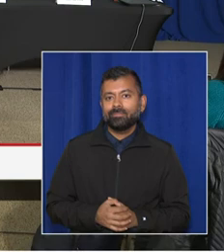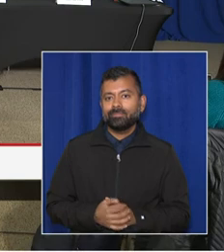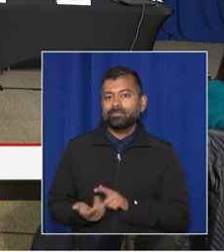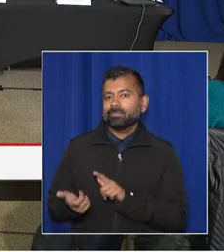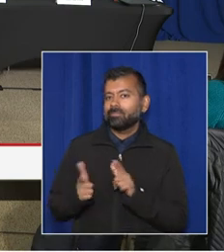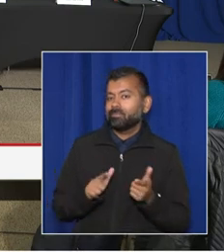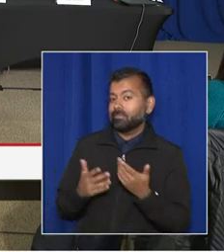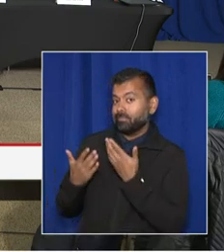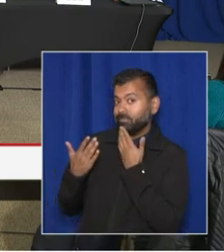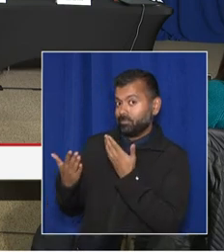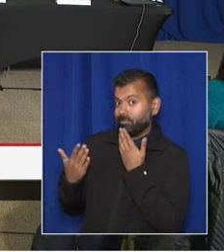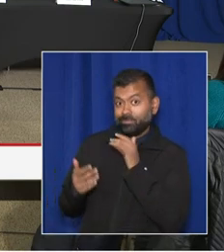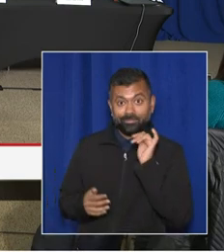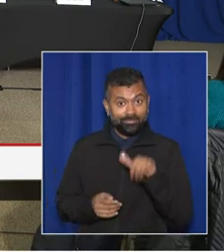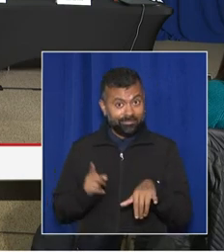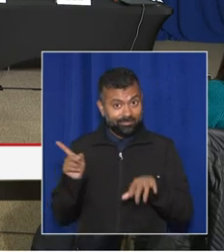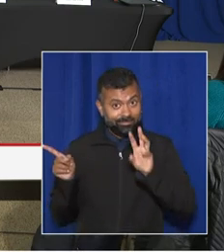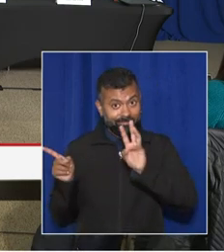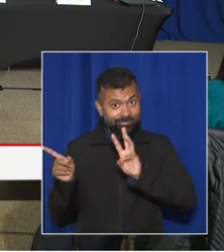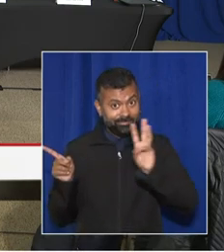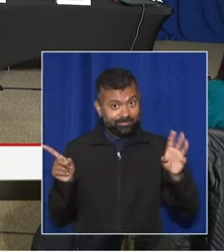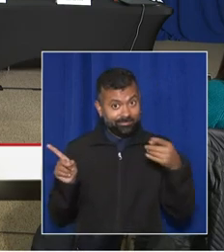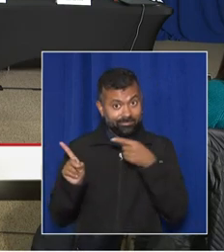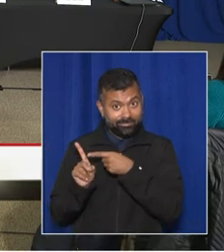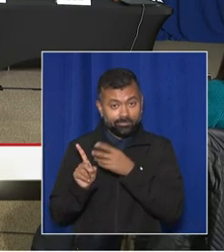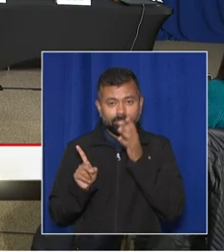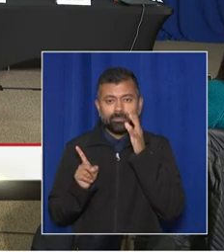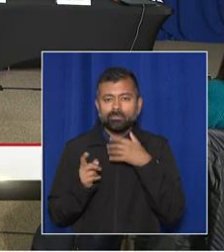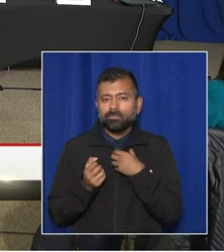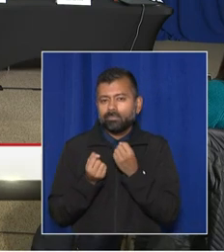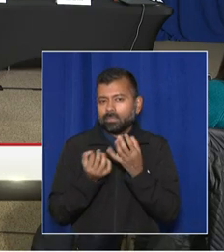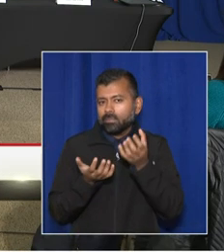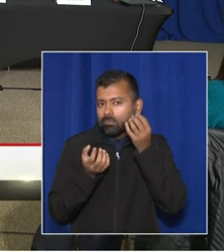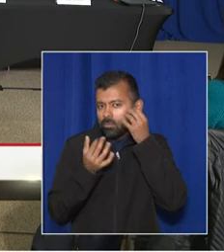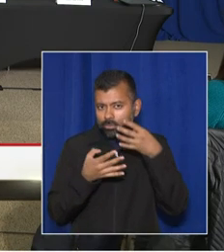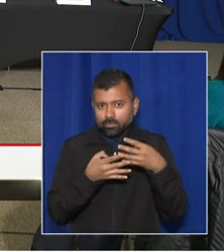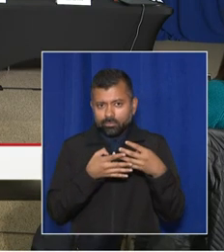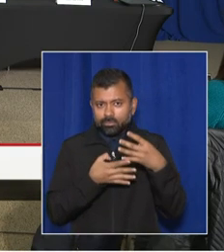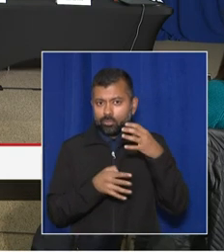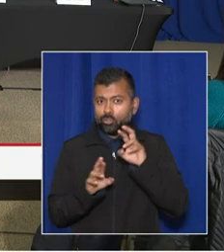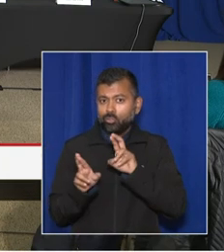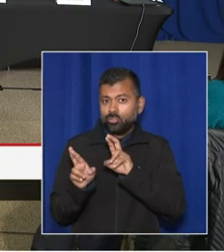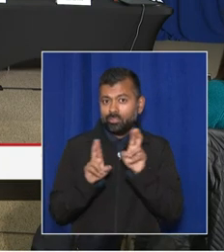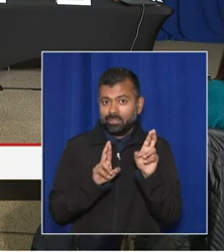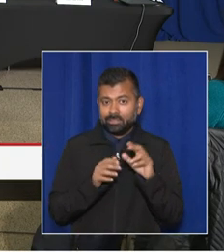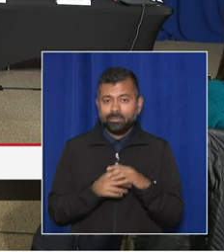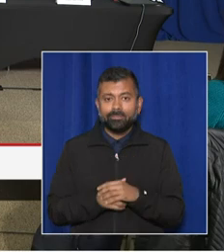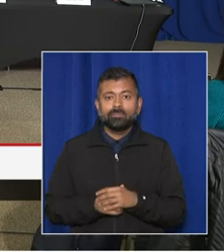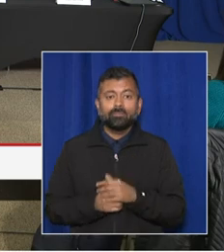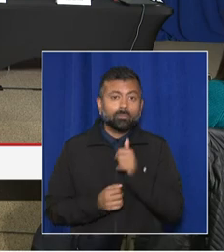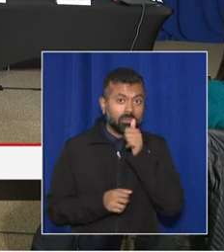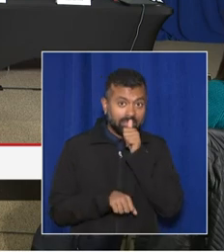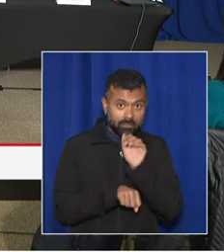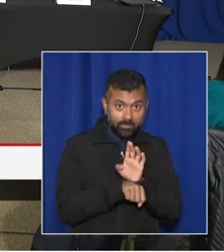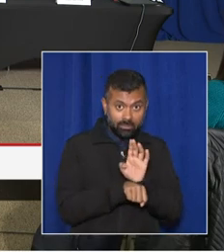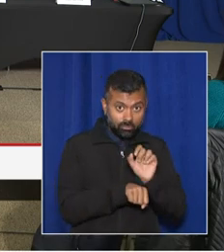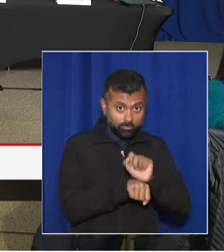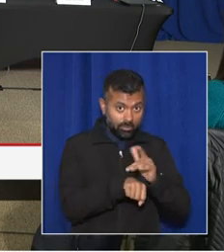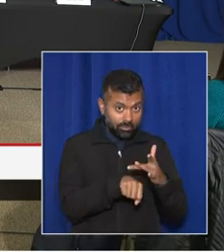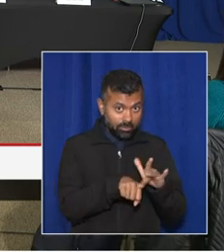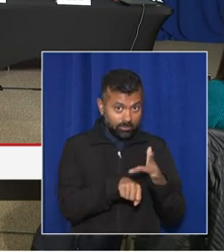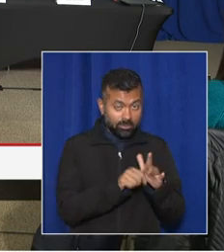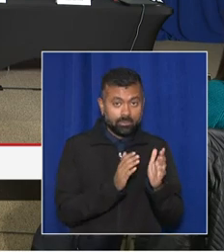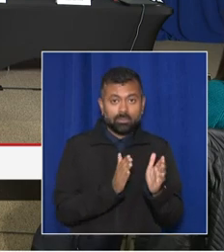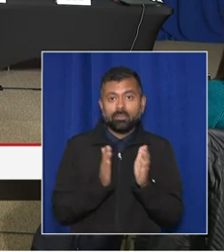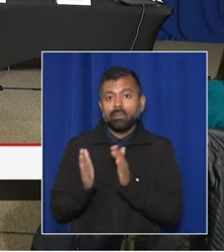job opportunities as well as private sector job opportunities. And so to accelerate the aggregation and transparency of